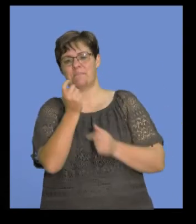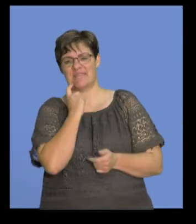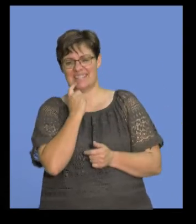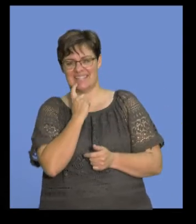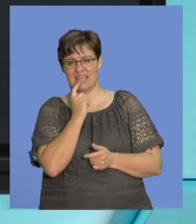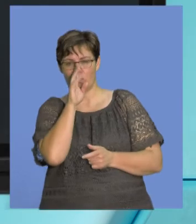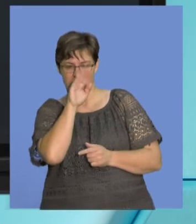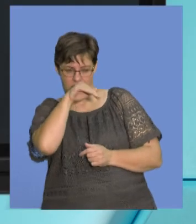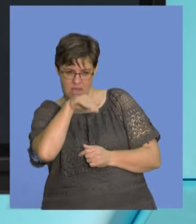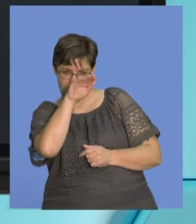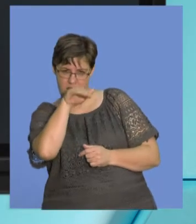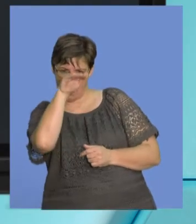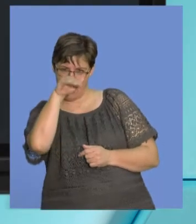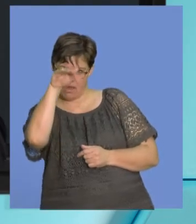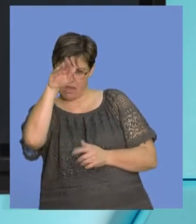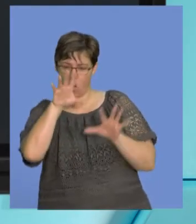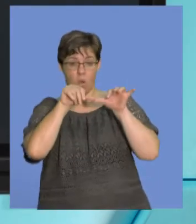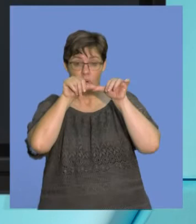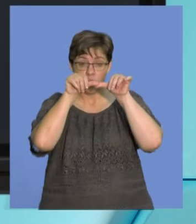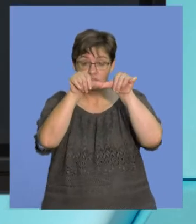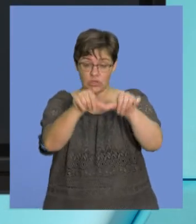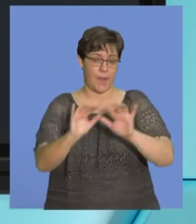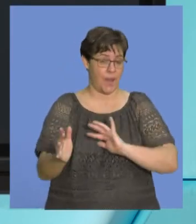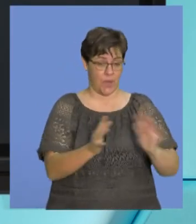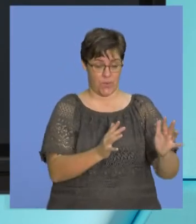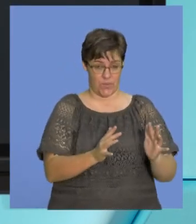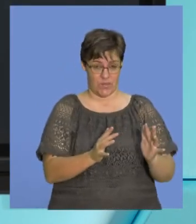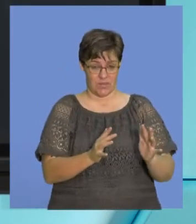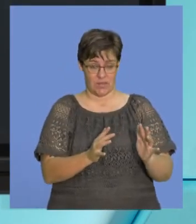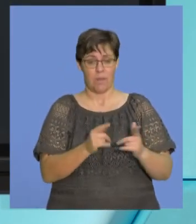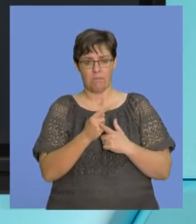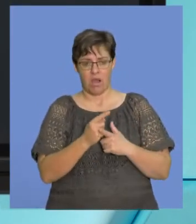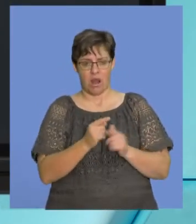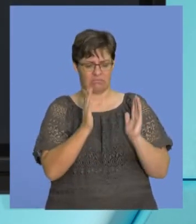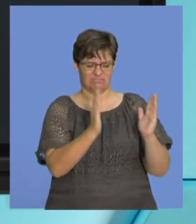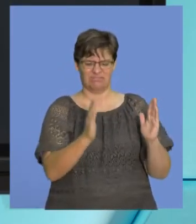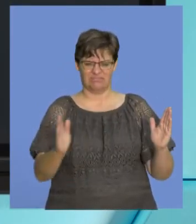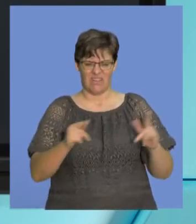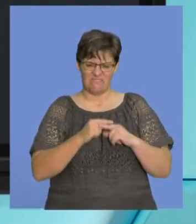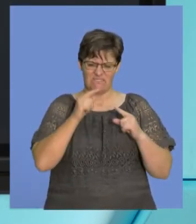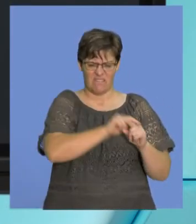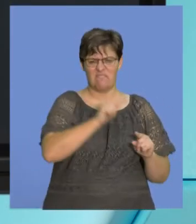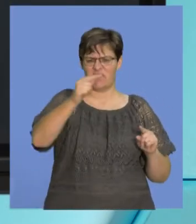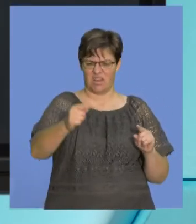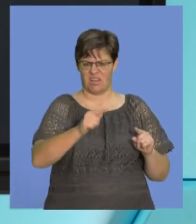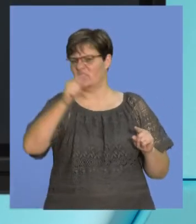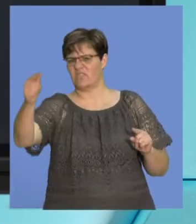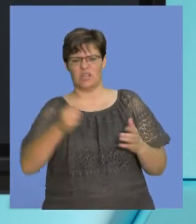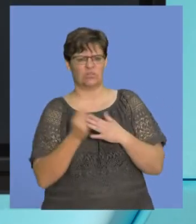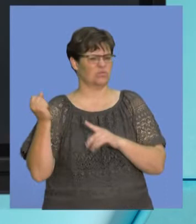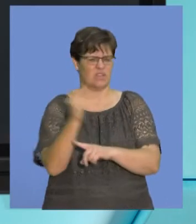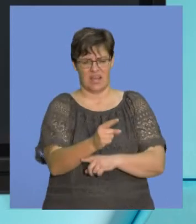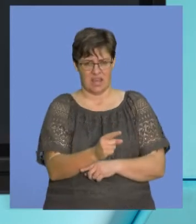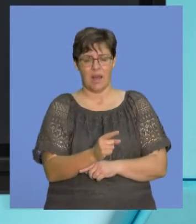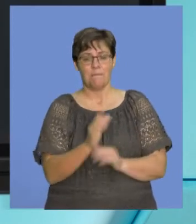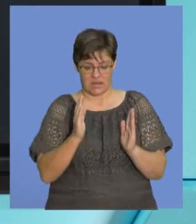so that you might be able to see the pattern or the continuity in the trend, as opposed to having a range that is not consistent. So increase